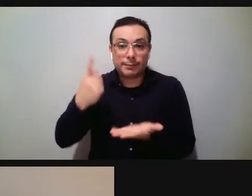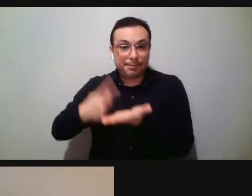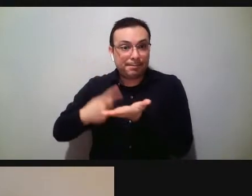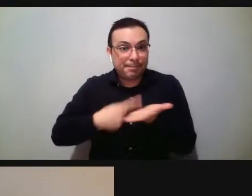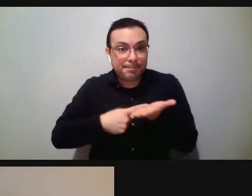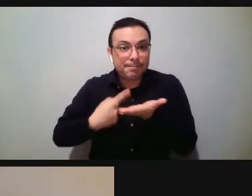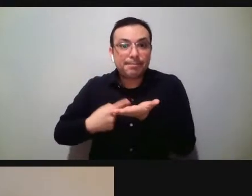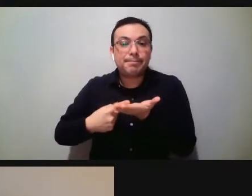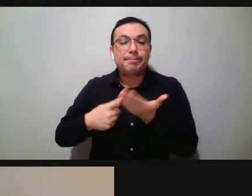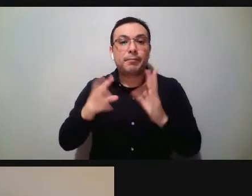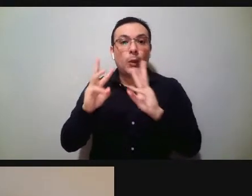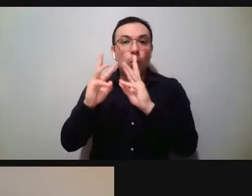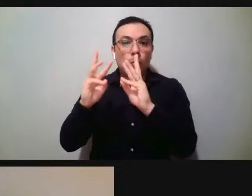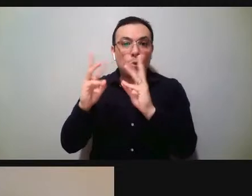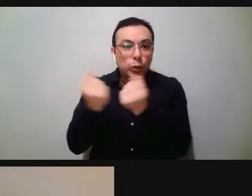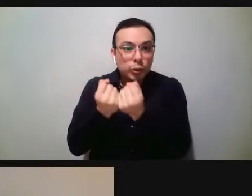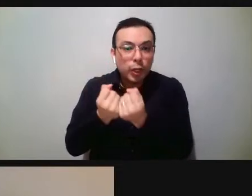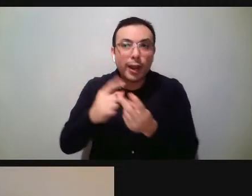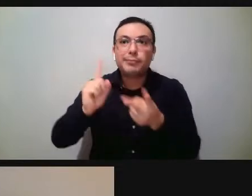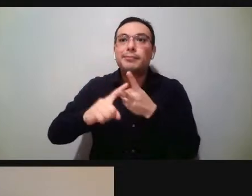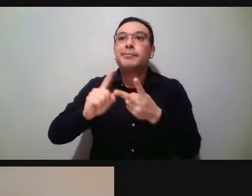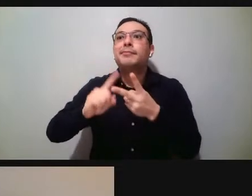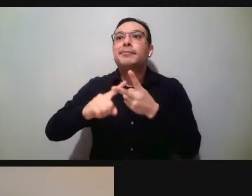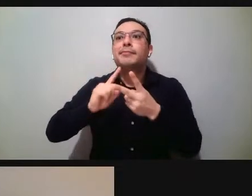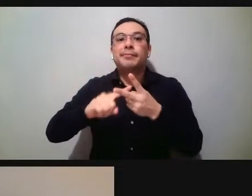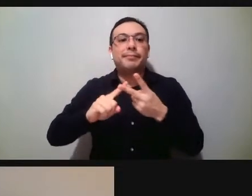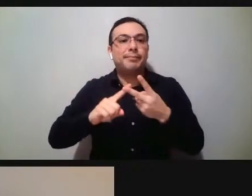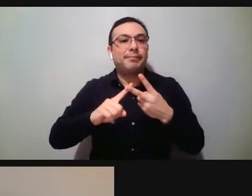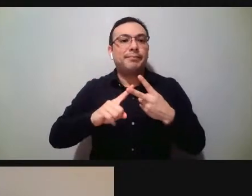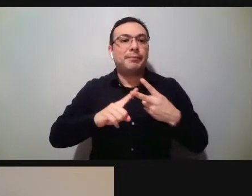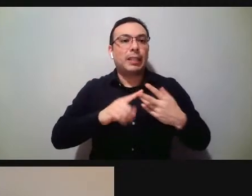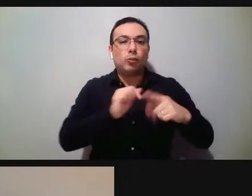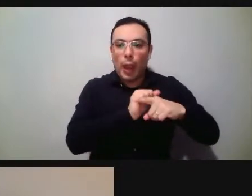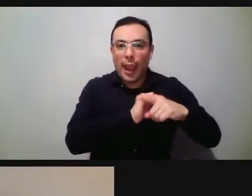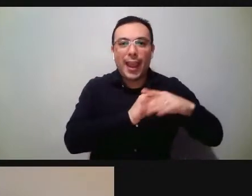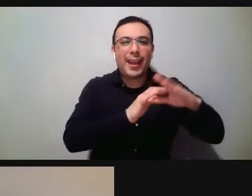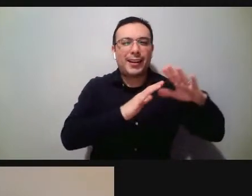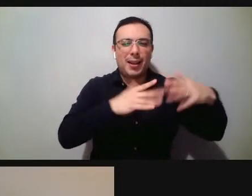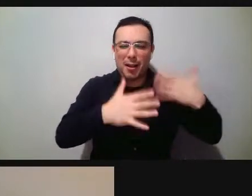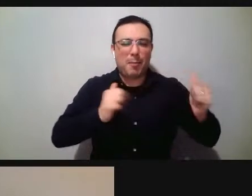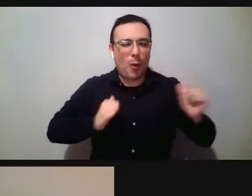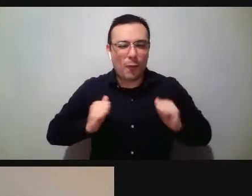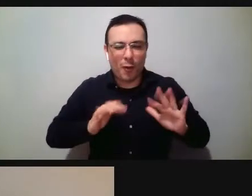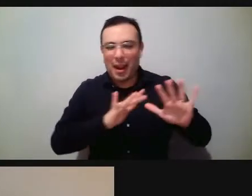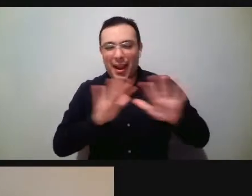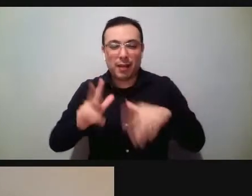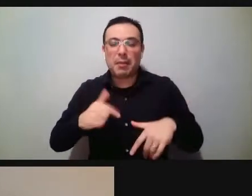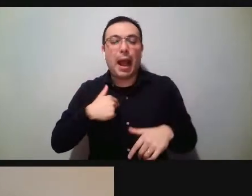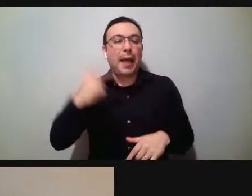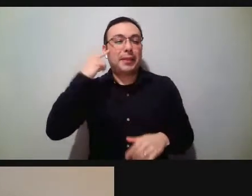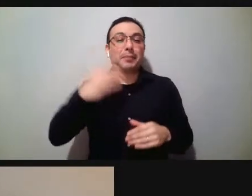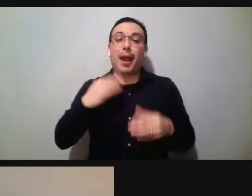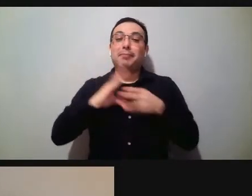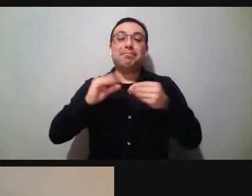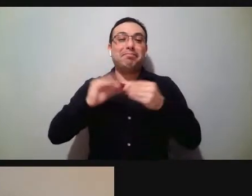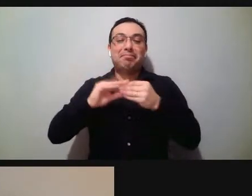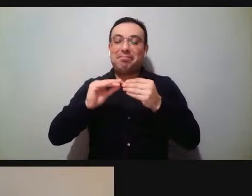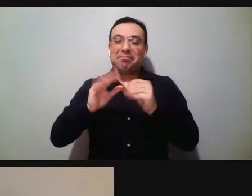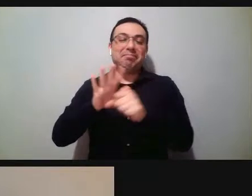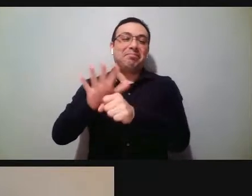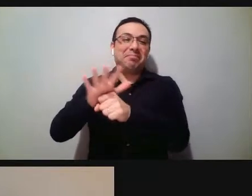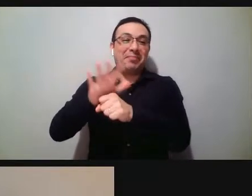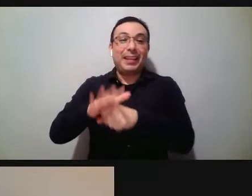that we have to bring you information. So I think I've said enough. Thank you so much. You can also support one of our